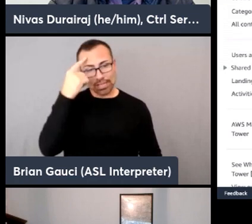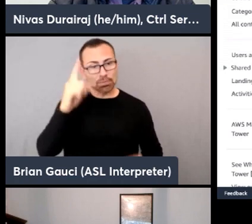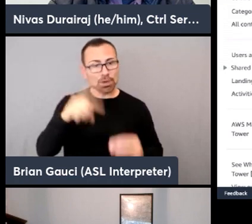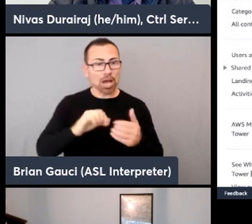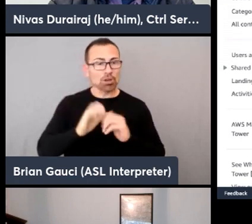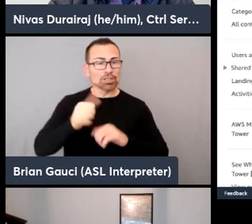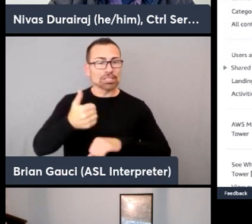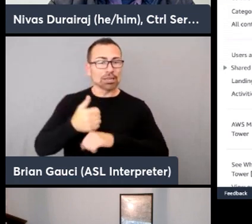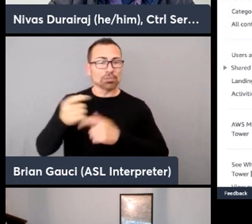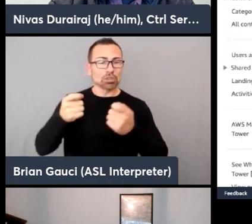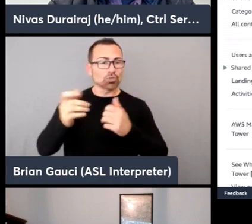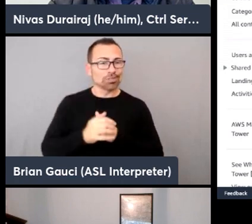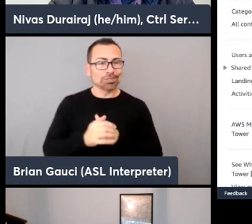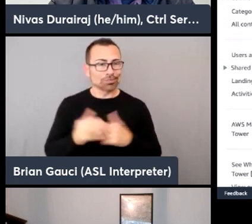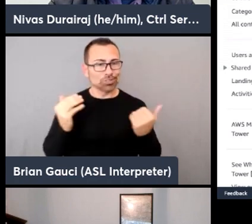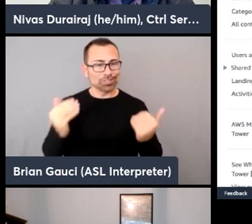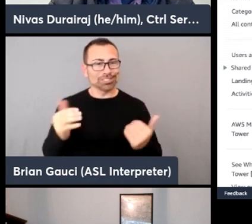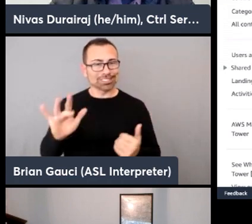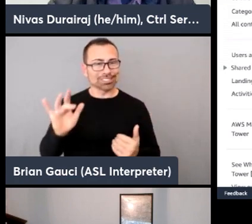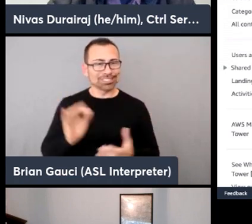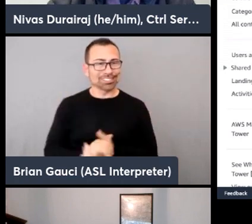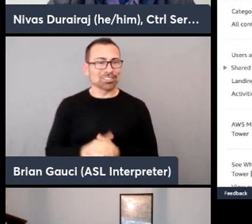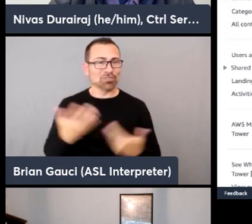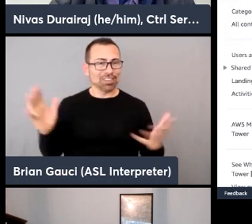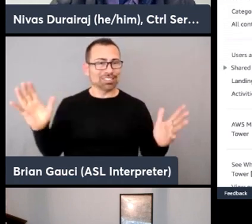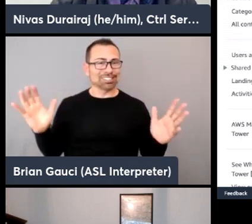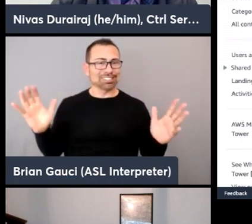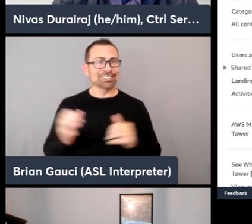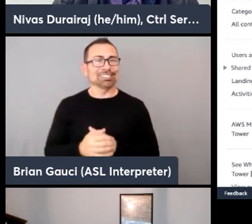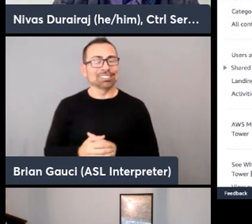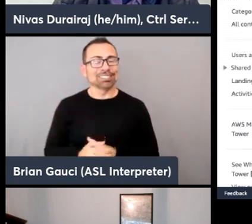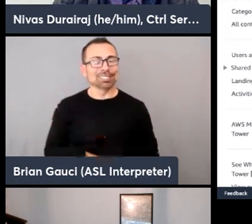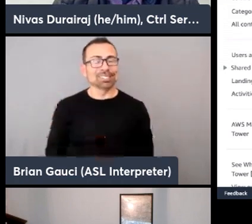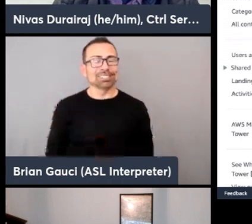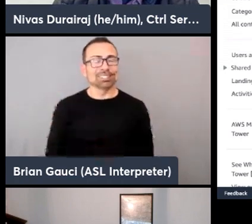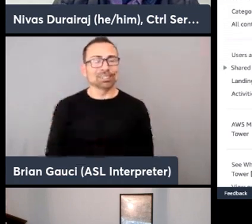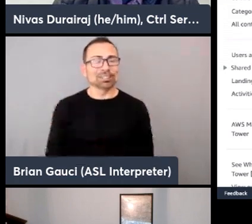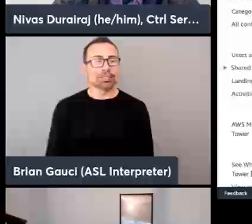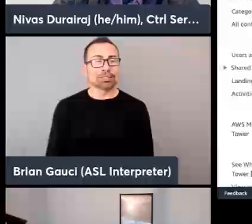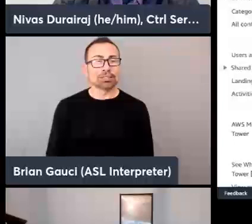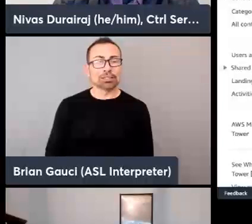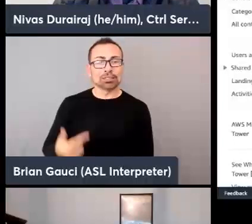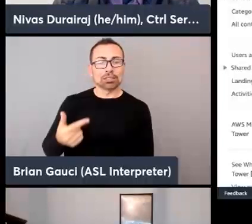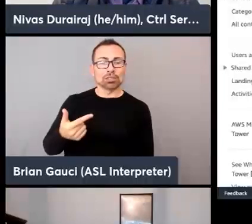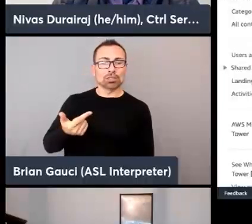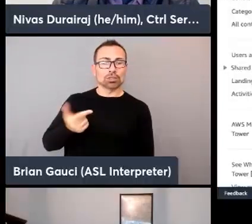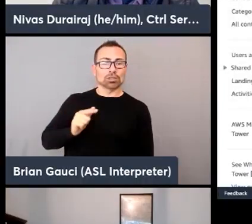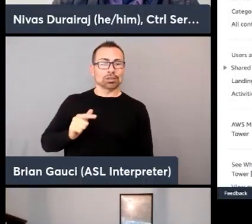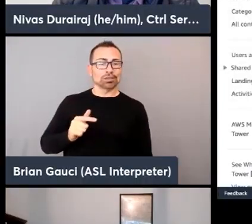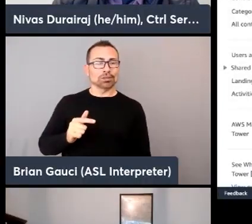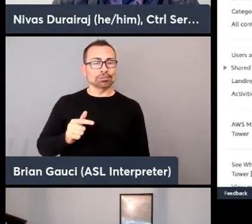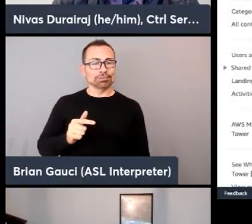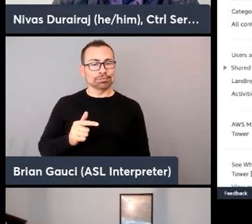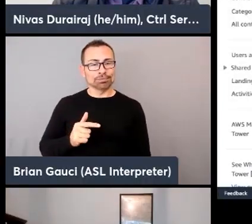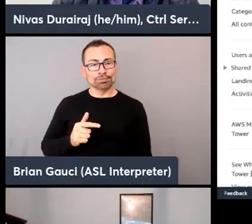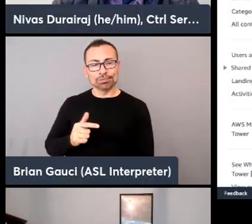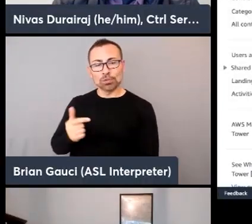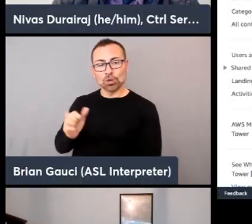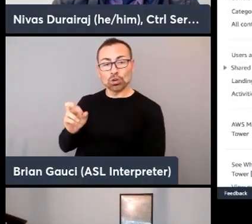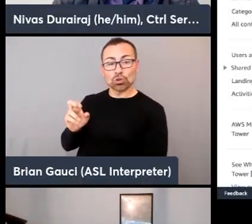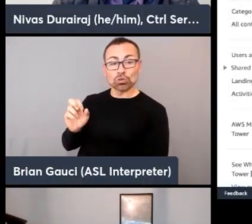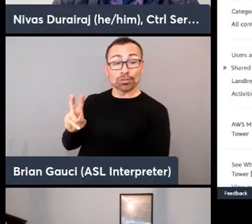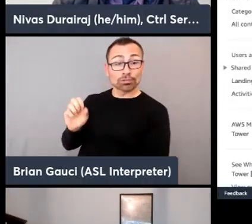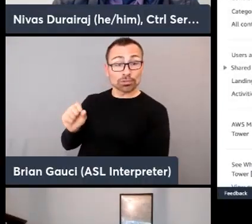just set They're up there. and you're there. Can you see my screen? Yes, we can.